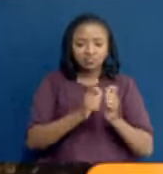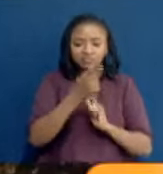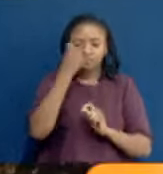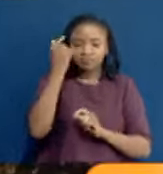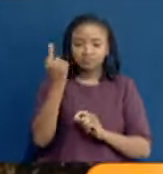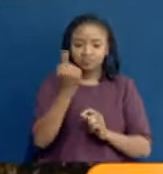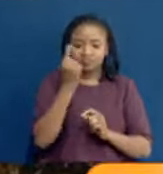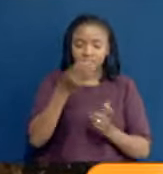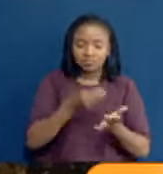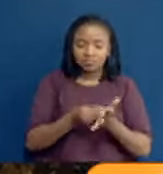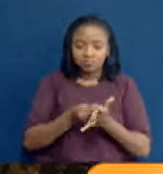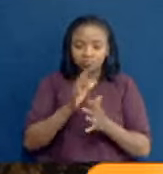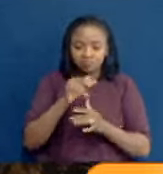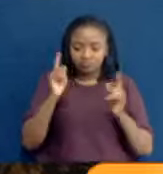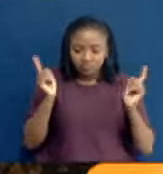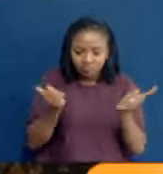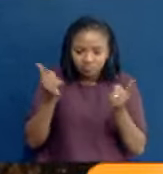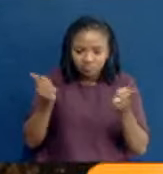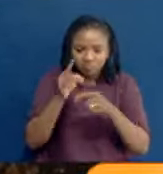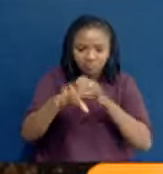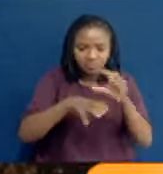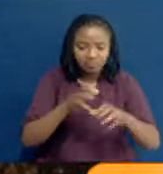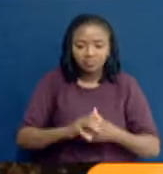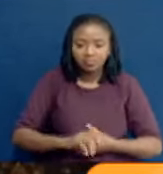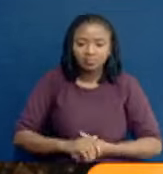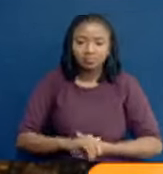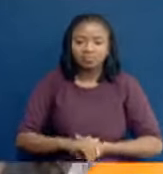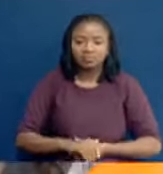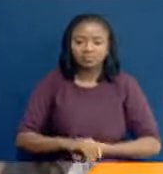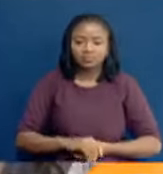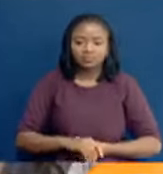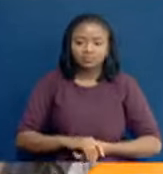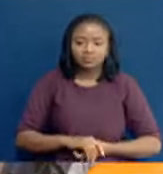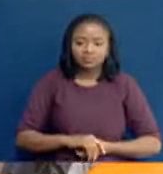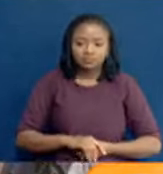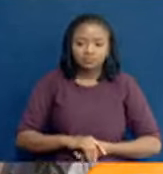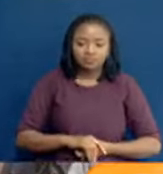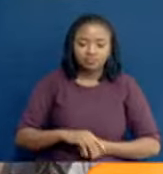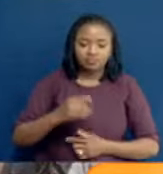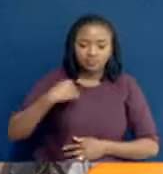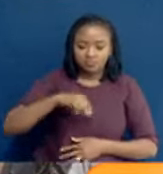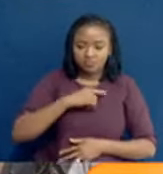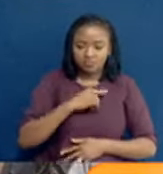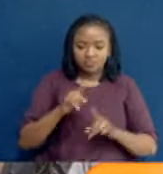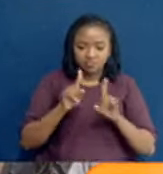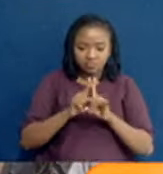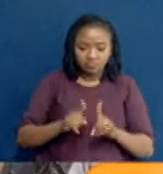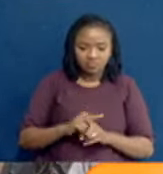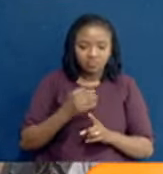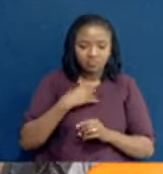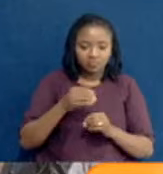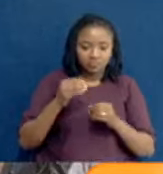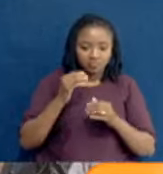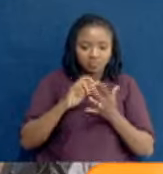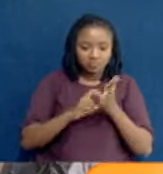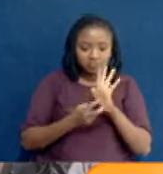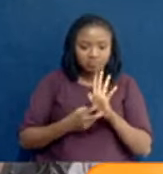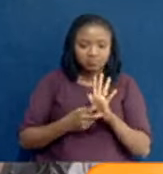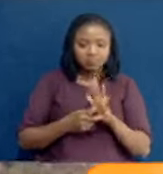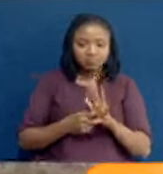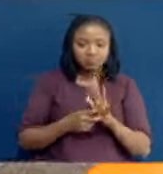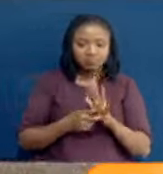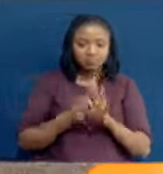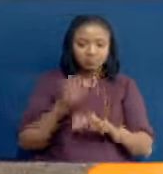pekee. Tumekuwa na uwezo wa kufanya miradi ambayo inasaidia upande wa uhifadhi na upande wa